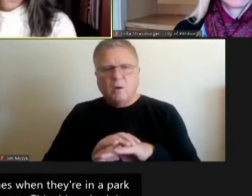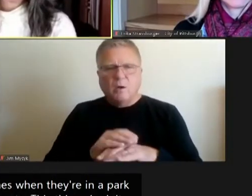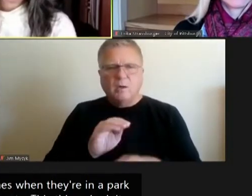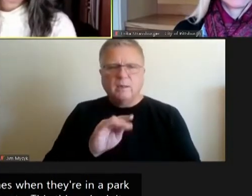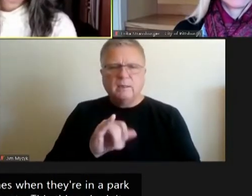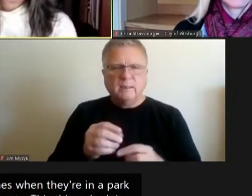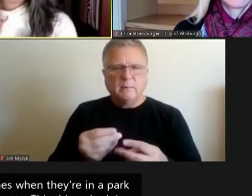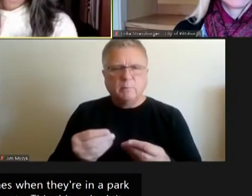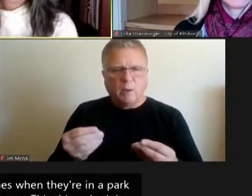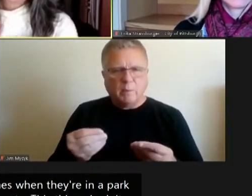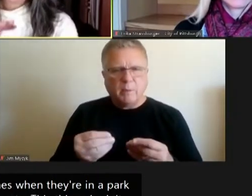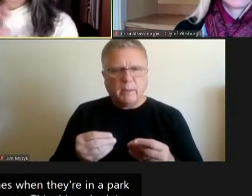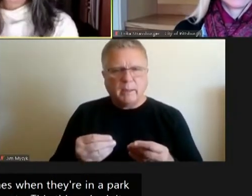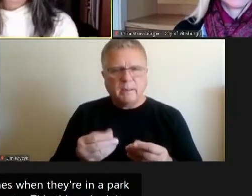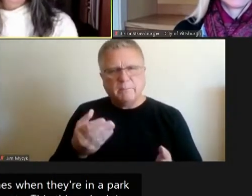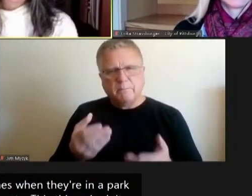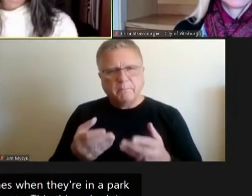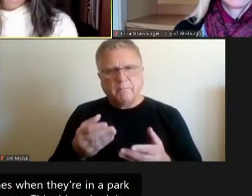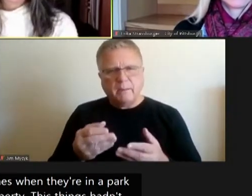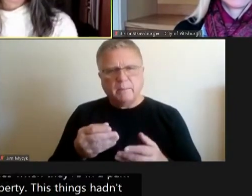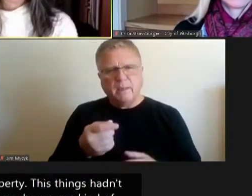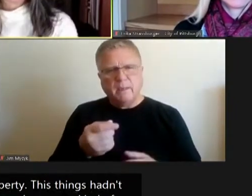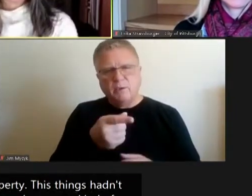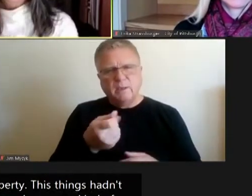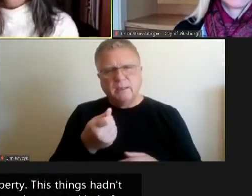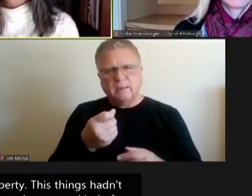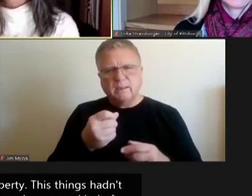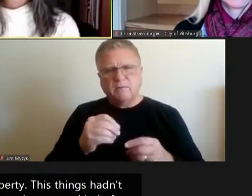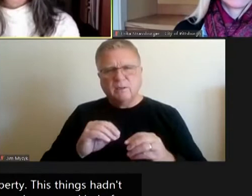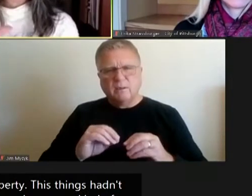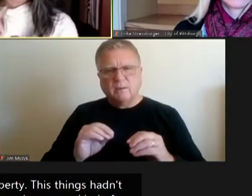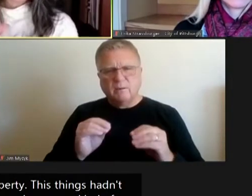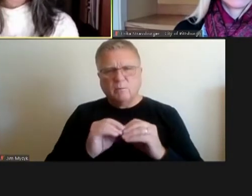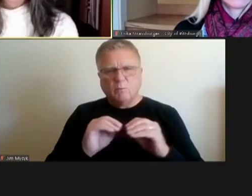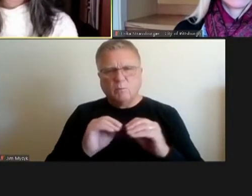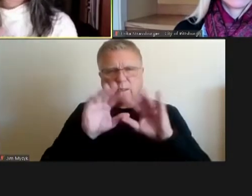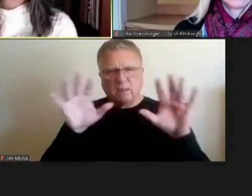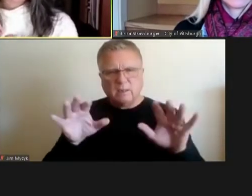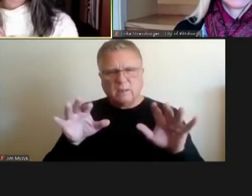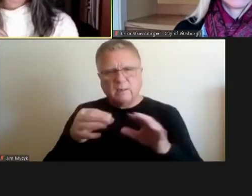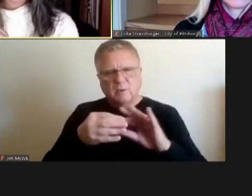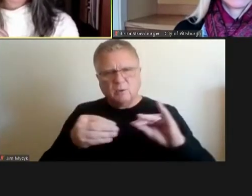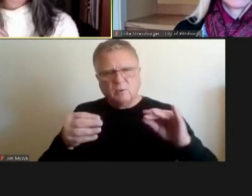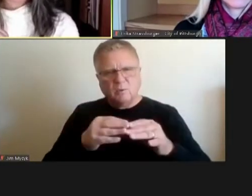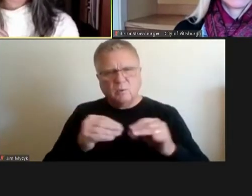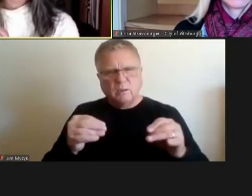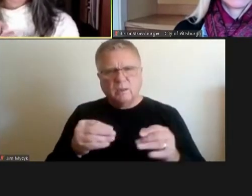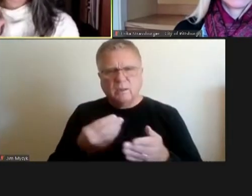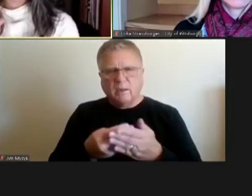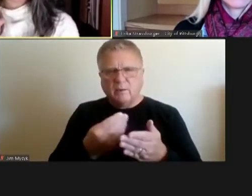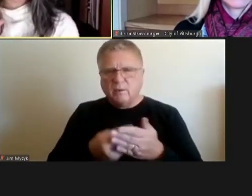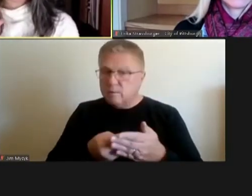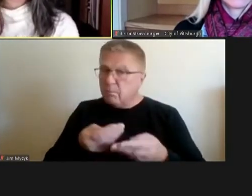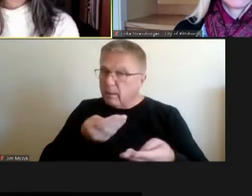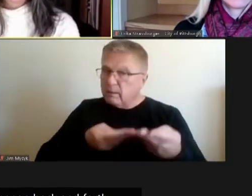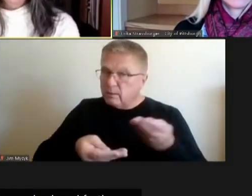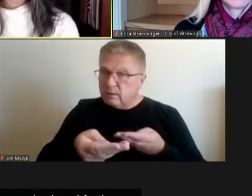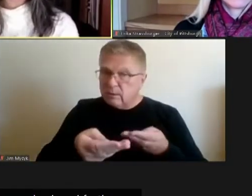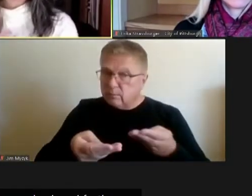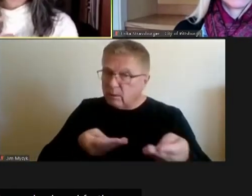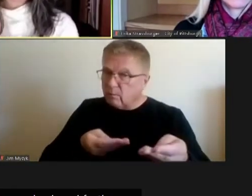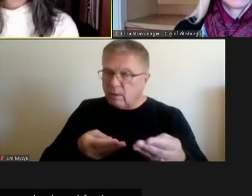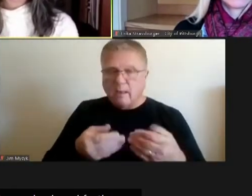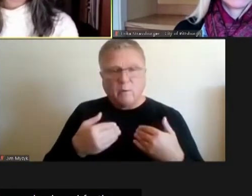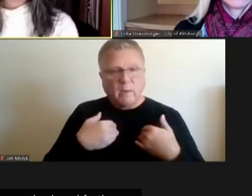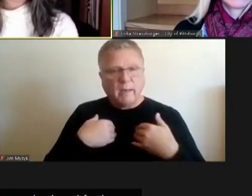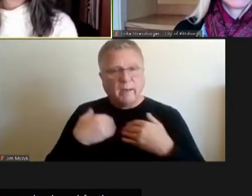clearly. So maybe you can kind of give us a refresh about, there are monies that are exchanged back and forth, and there are responsibilities